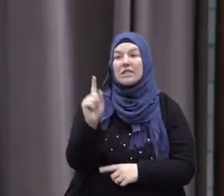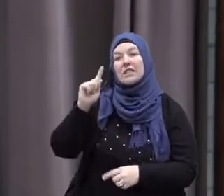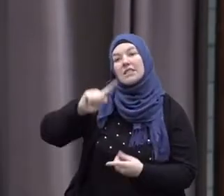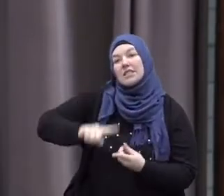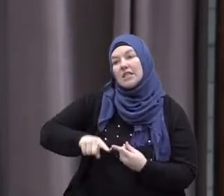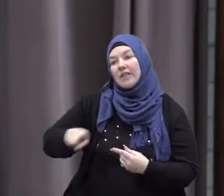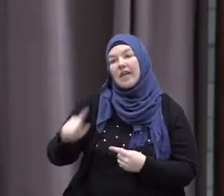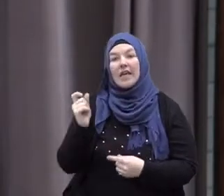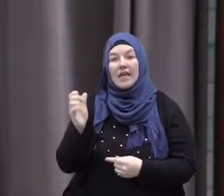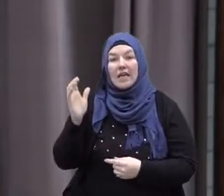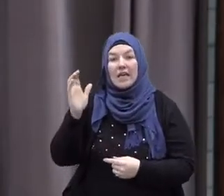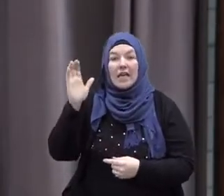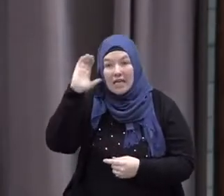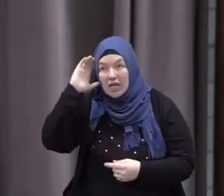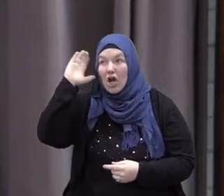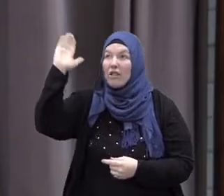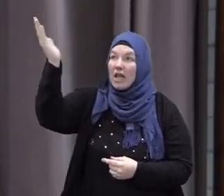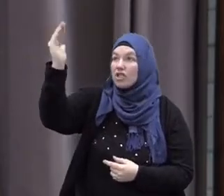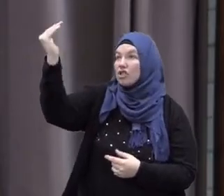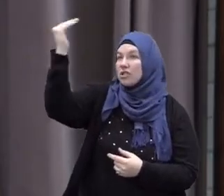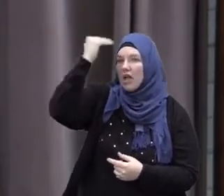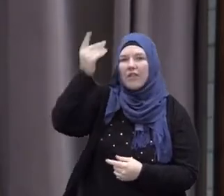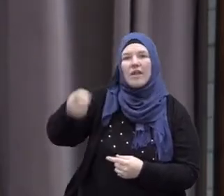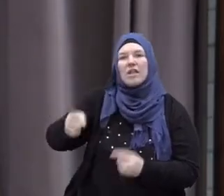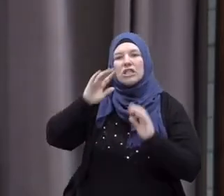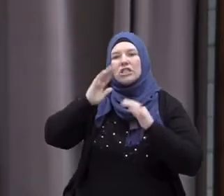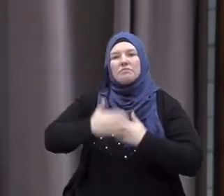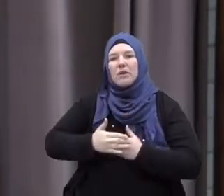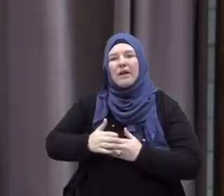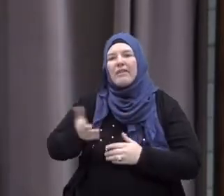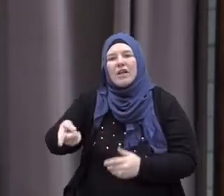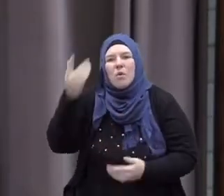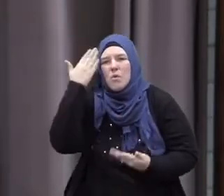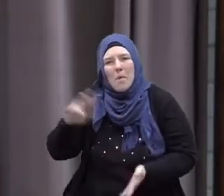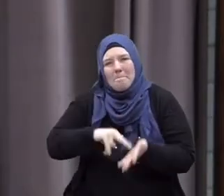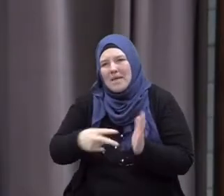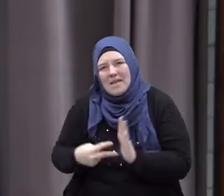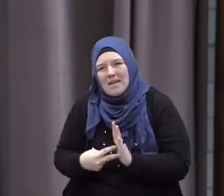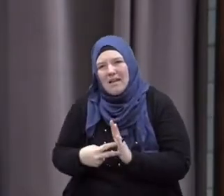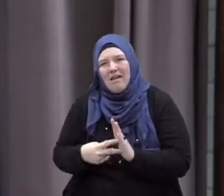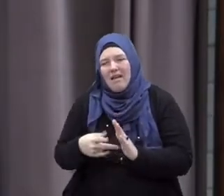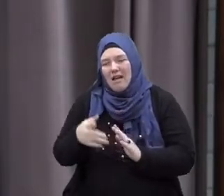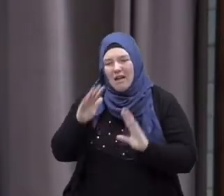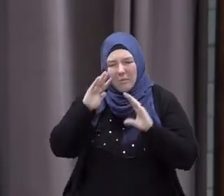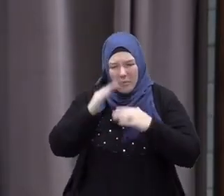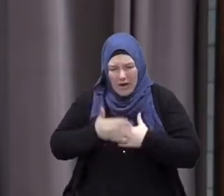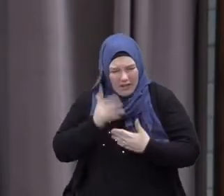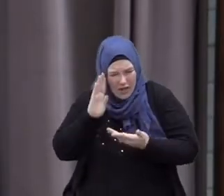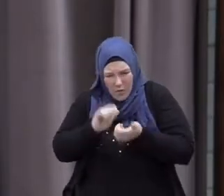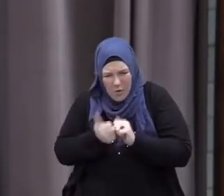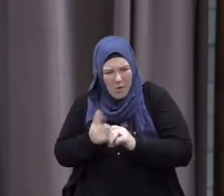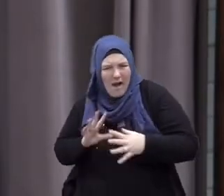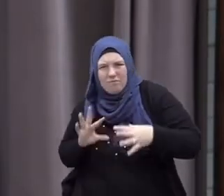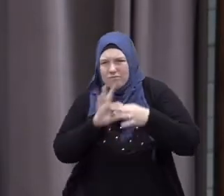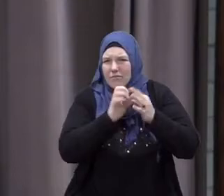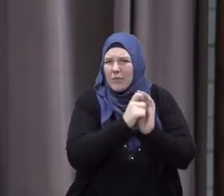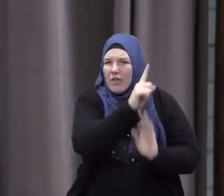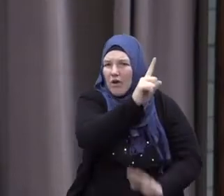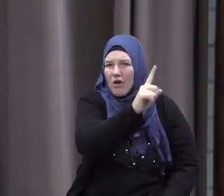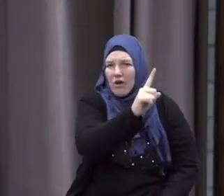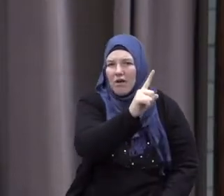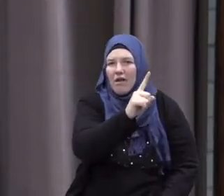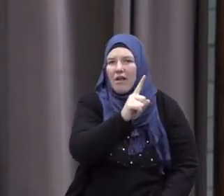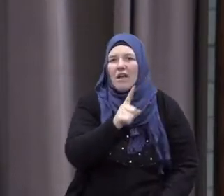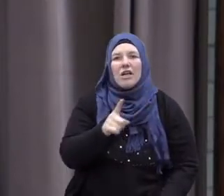unless they hear lectures and knowledge and expand their interest in Islam, they wouldn't know why they